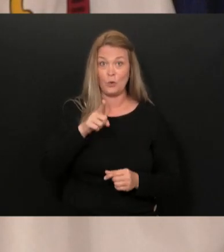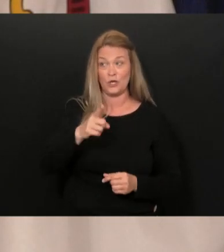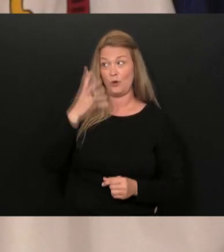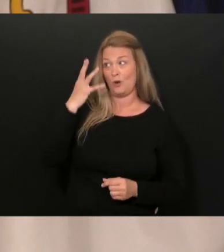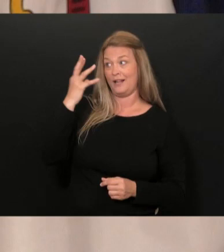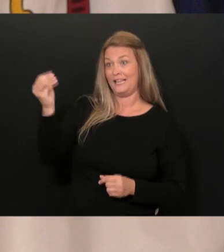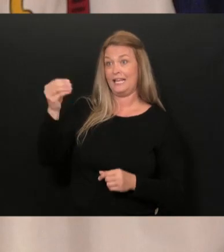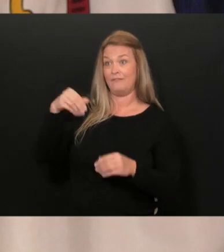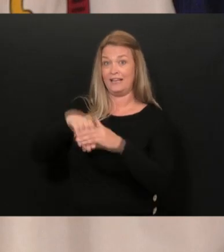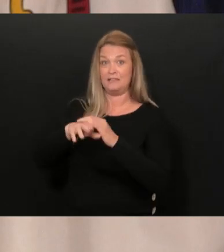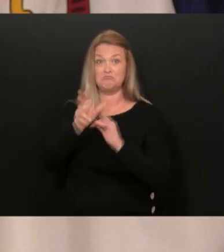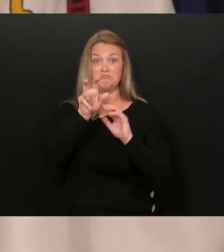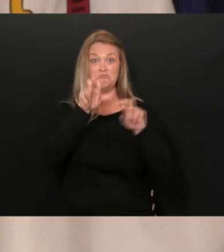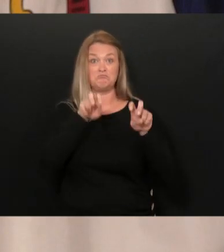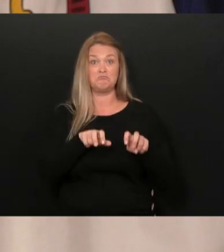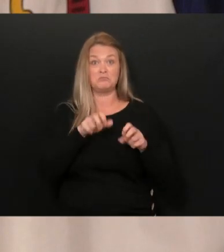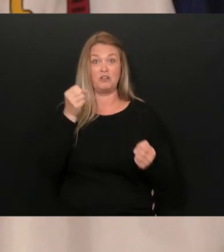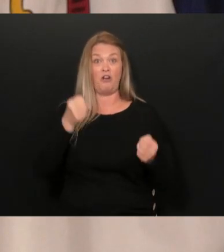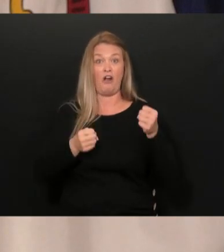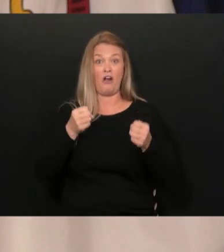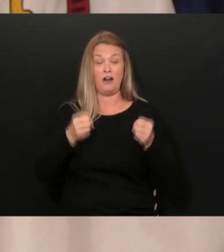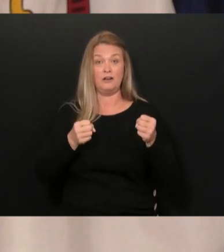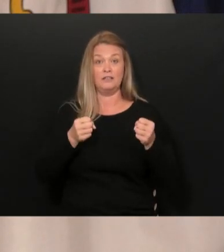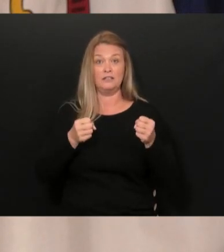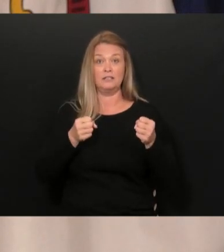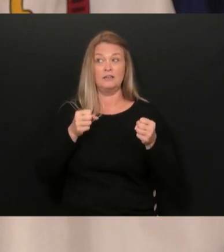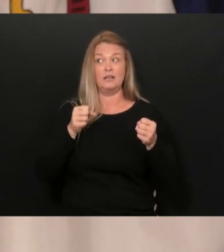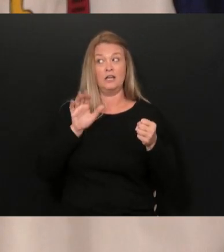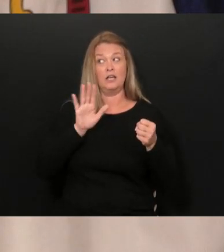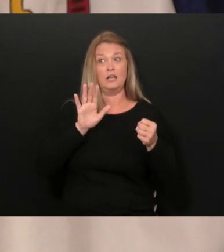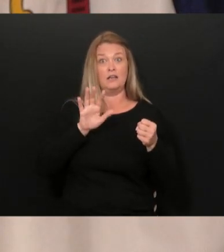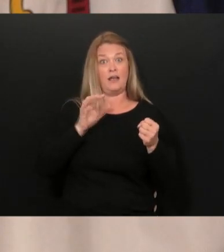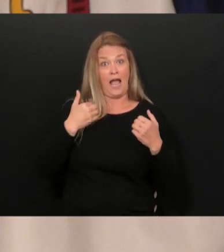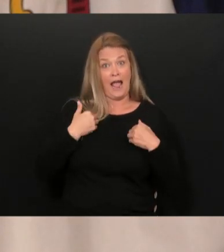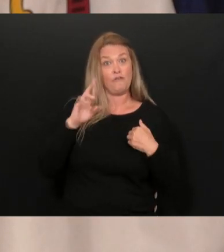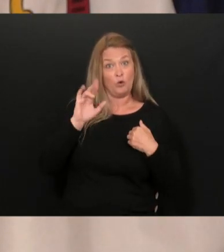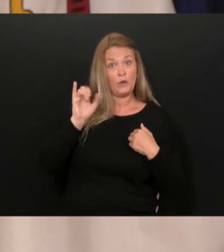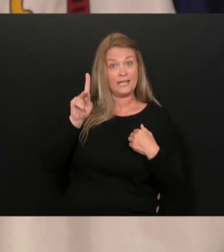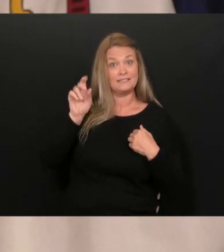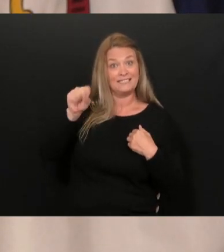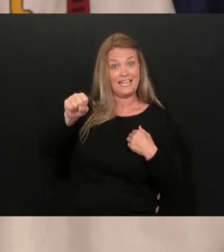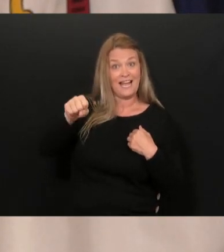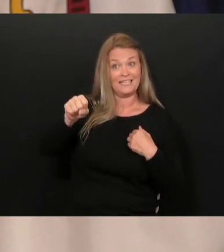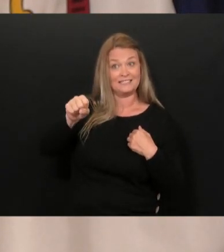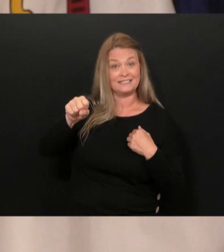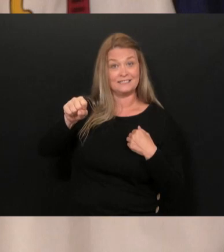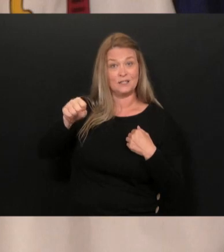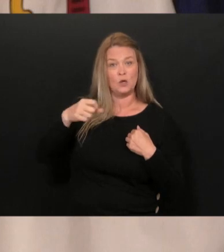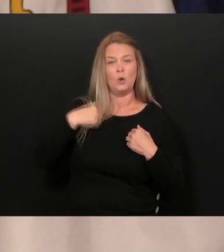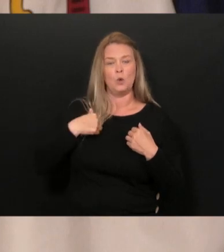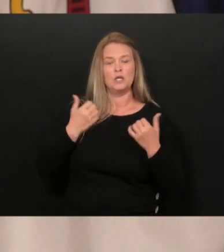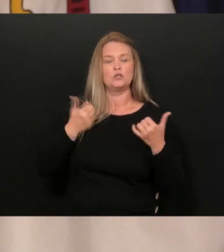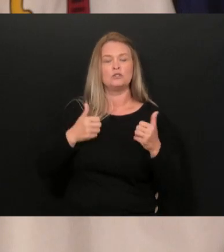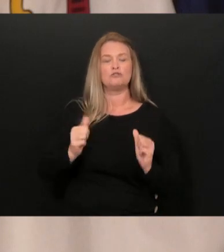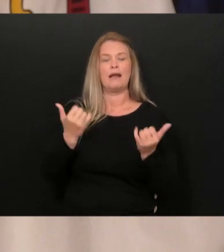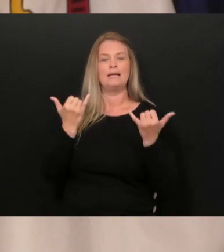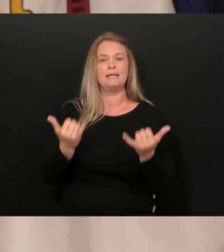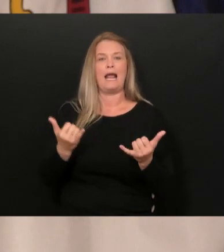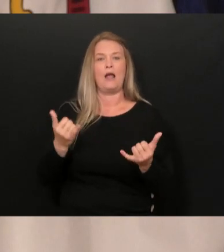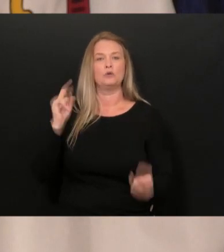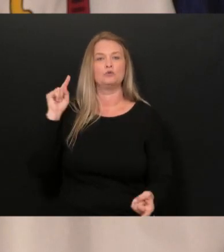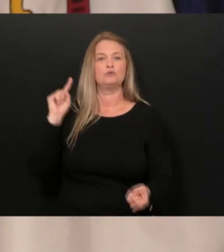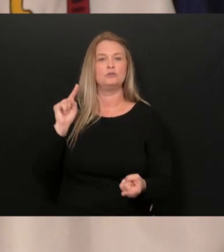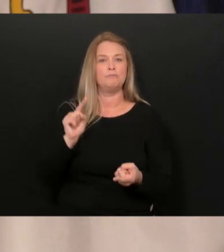and you get in your car, you're taking the level of risk. We're trying to diminish the risk with this